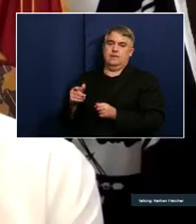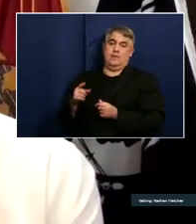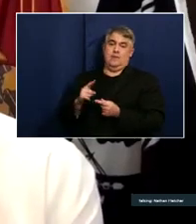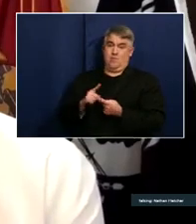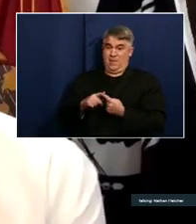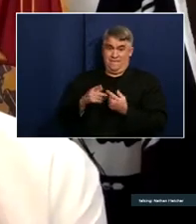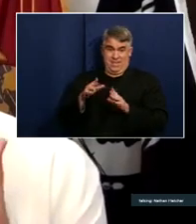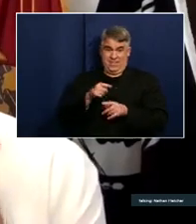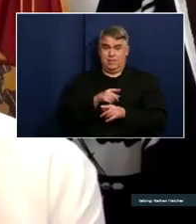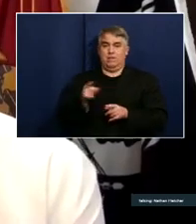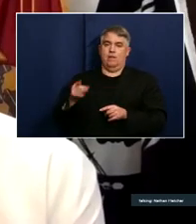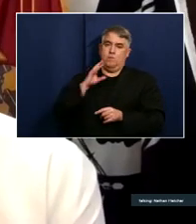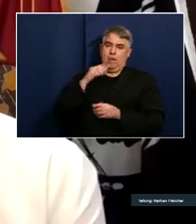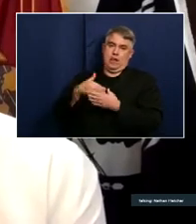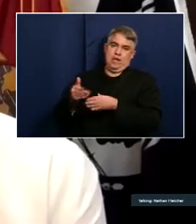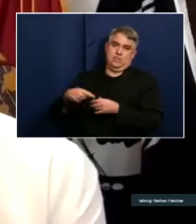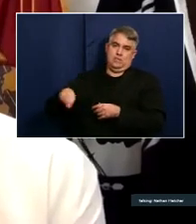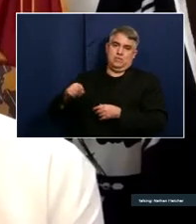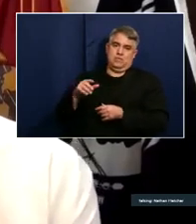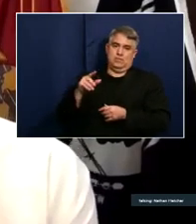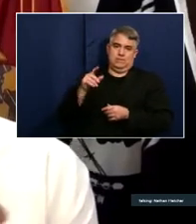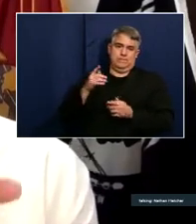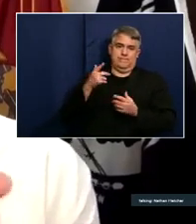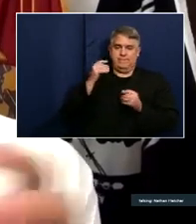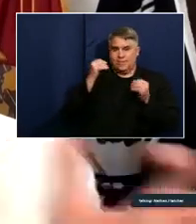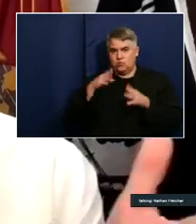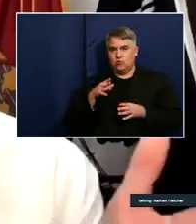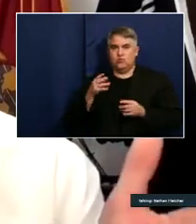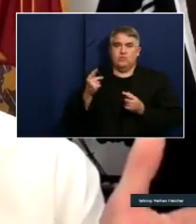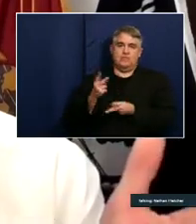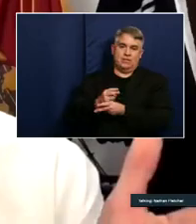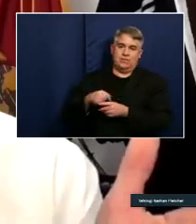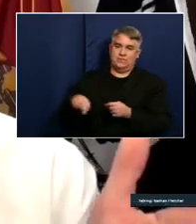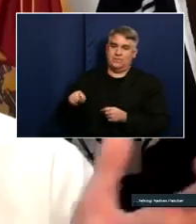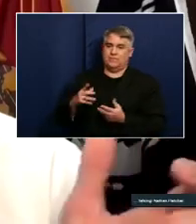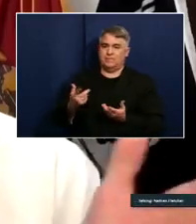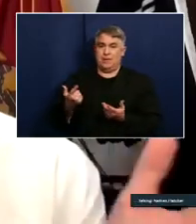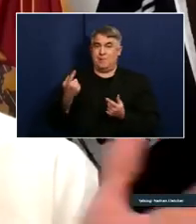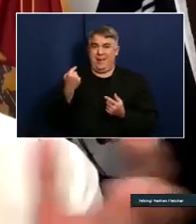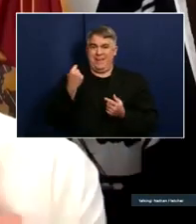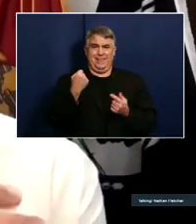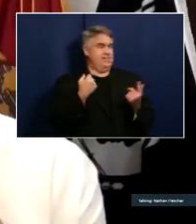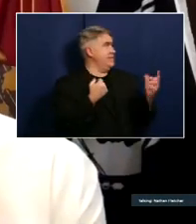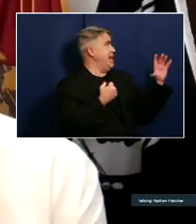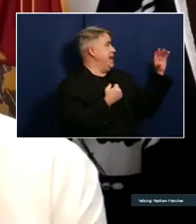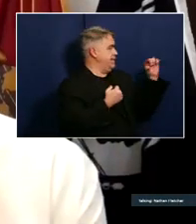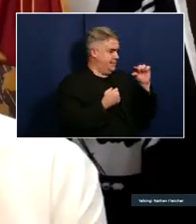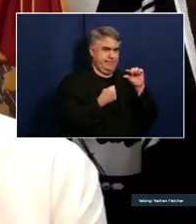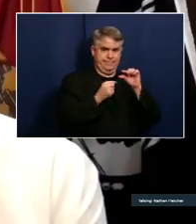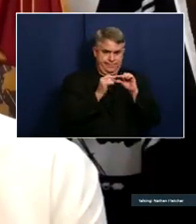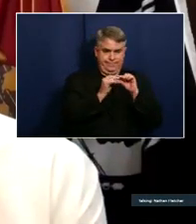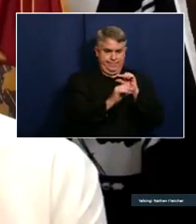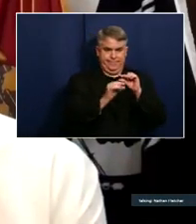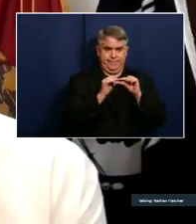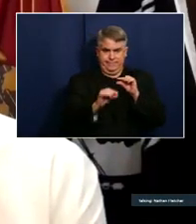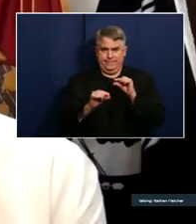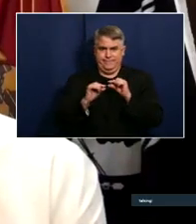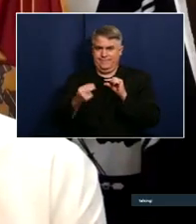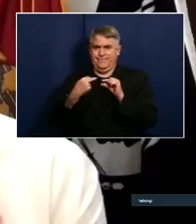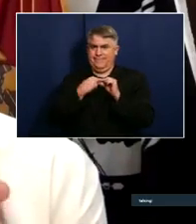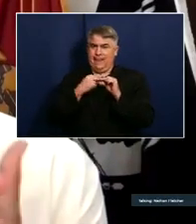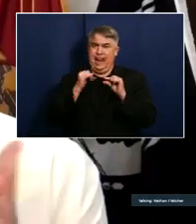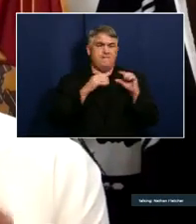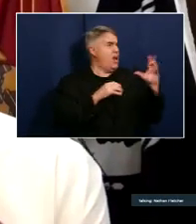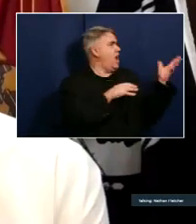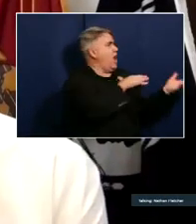that next tier. The real limiting factor is just supply. If we get more vaccines and we get through this earlier, and we're able to move to that next phase